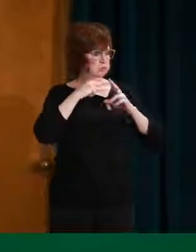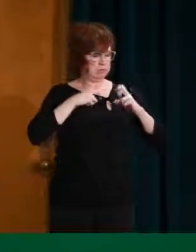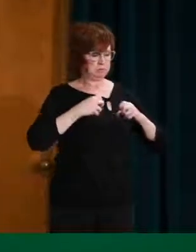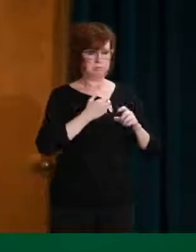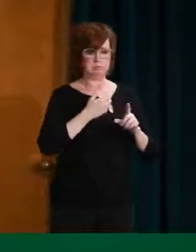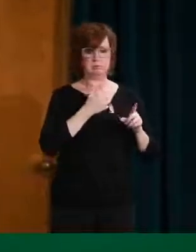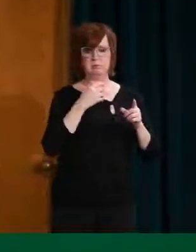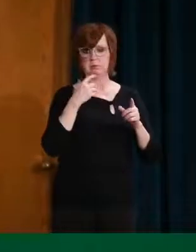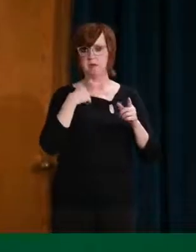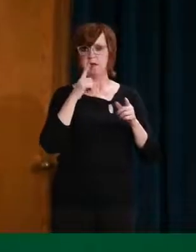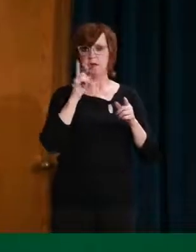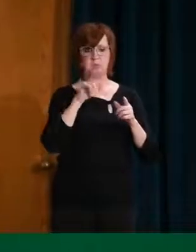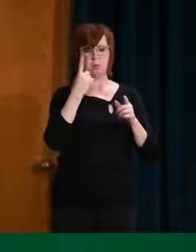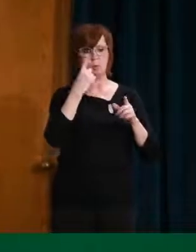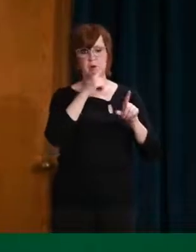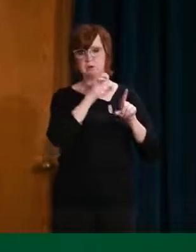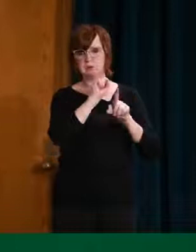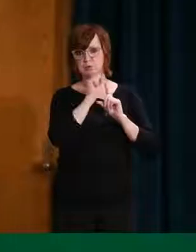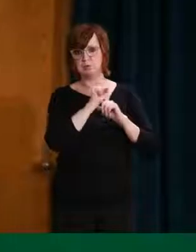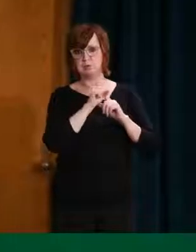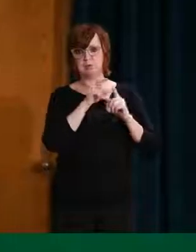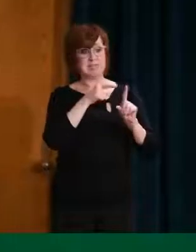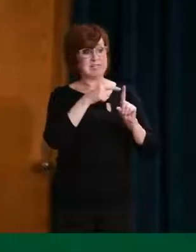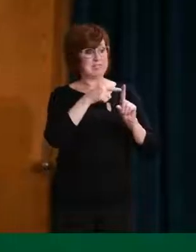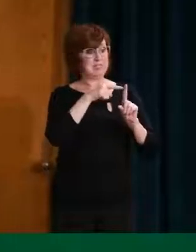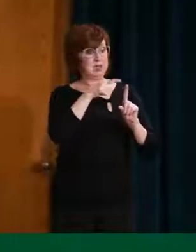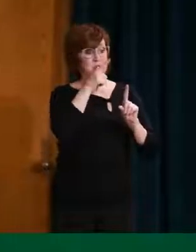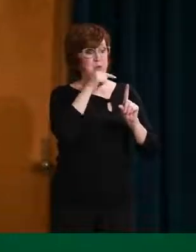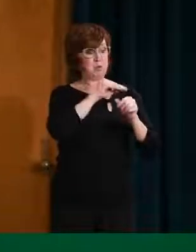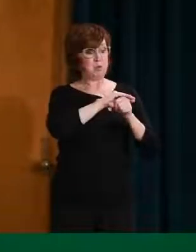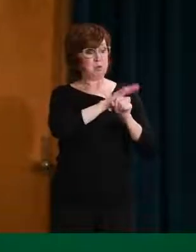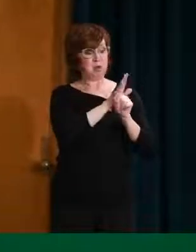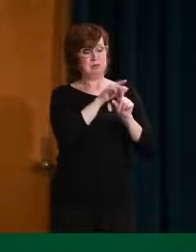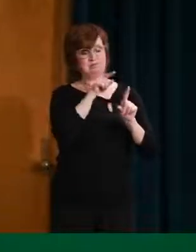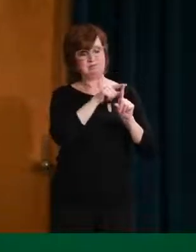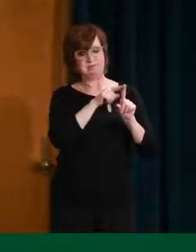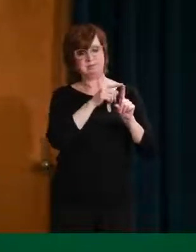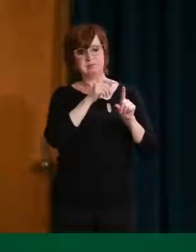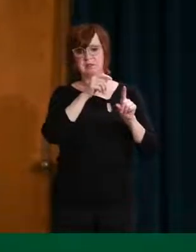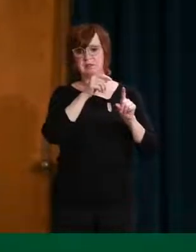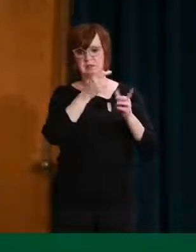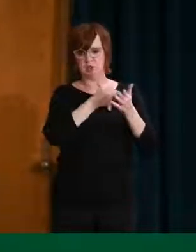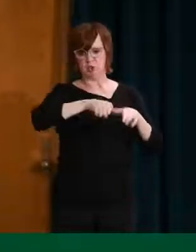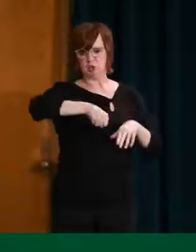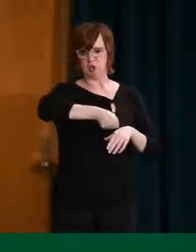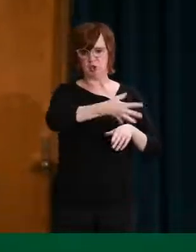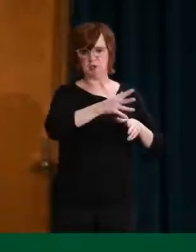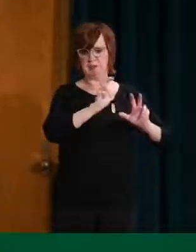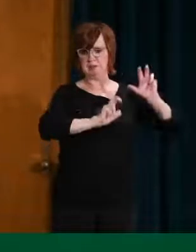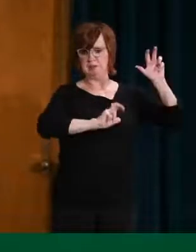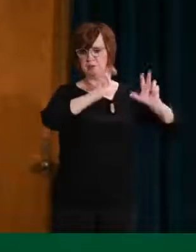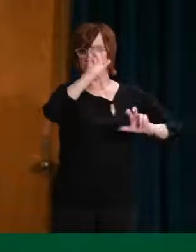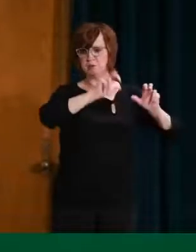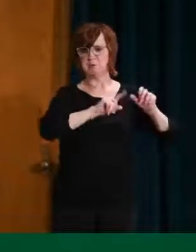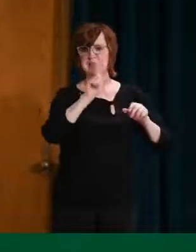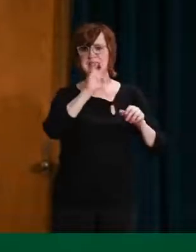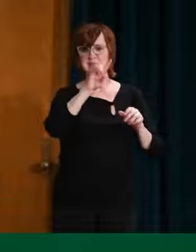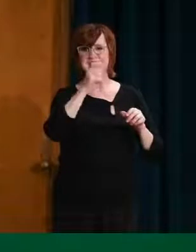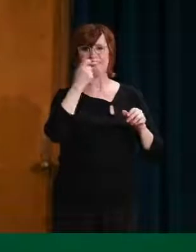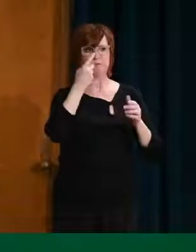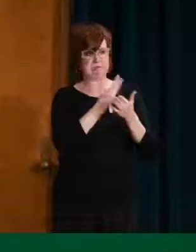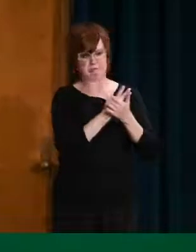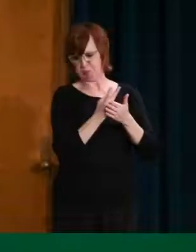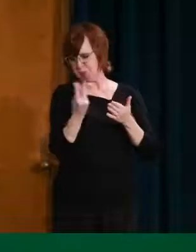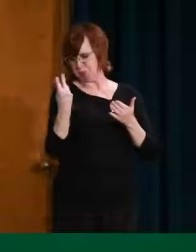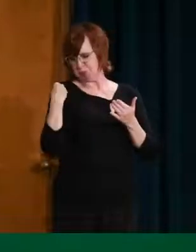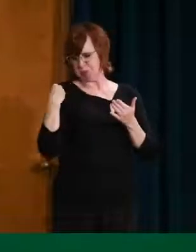to the curling bonspiel in Edmonton a couple of weeks ago now. It would be the expectation that